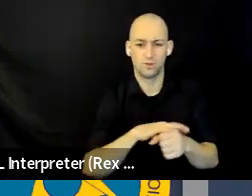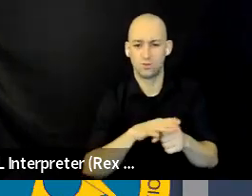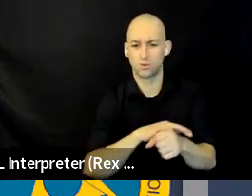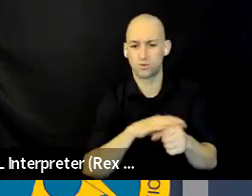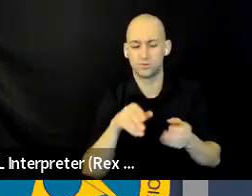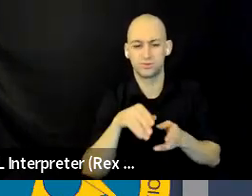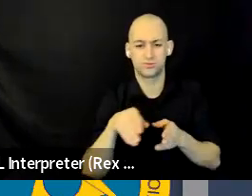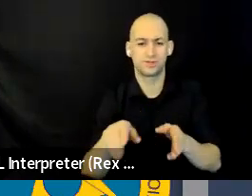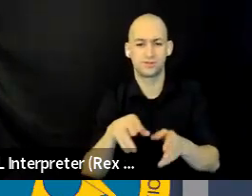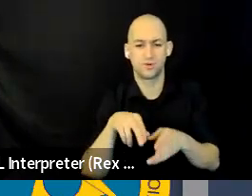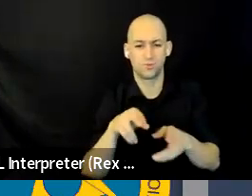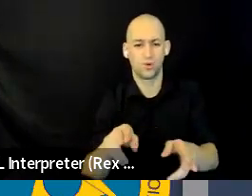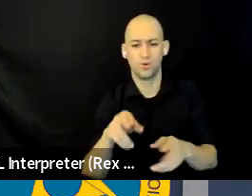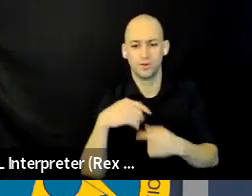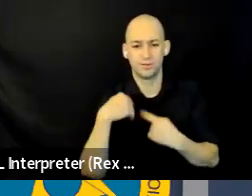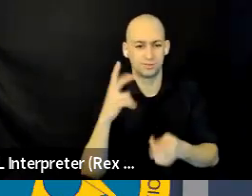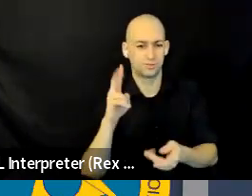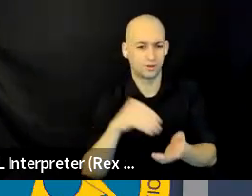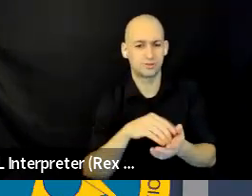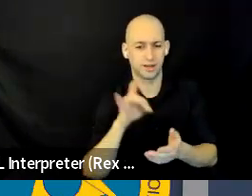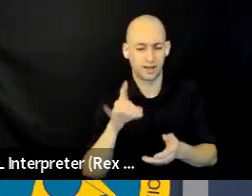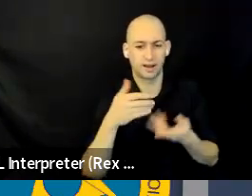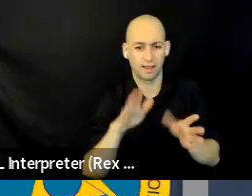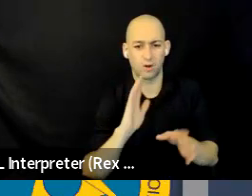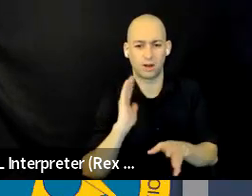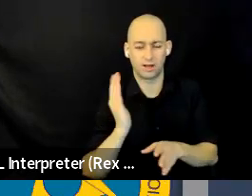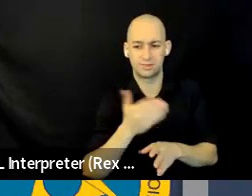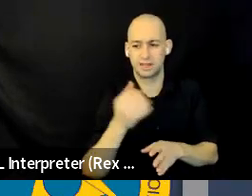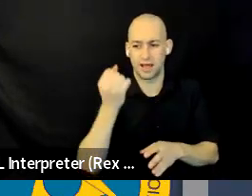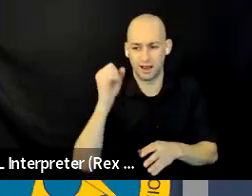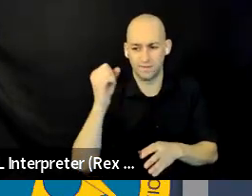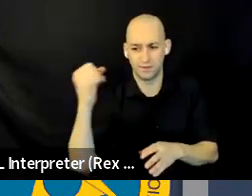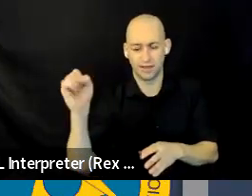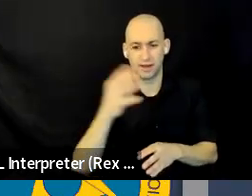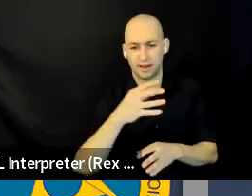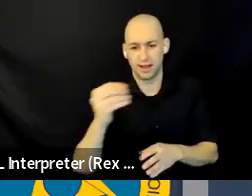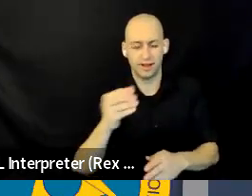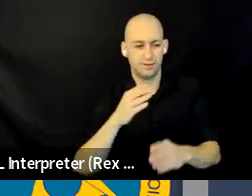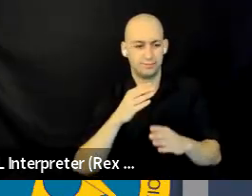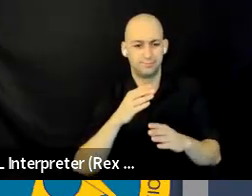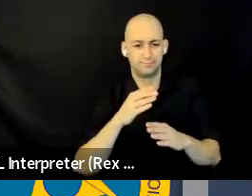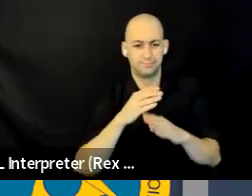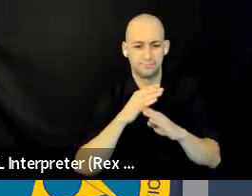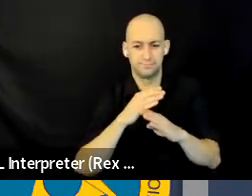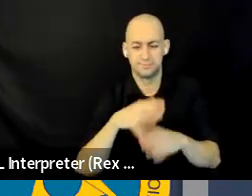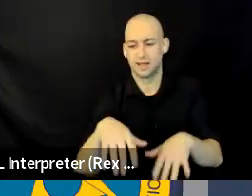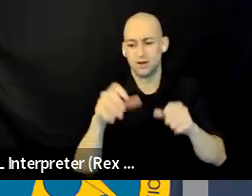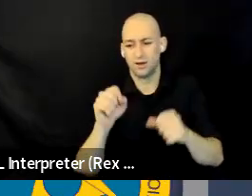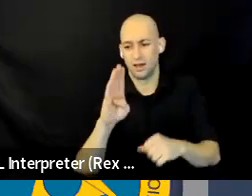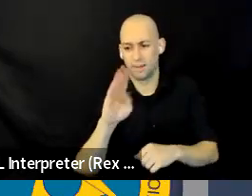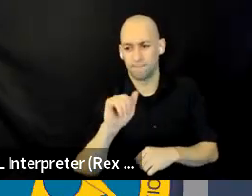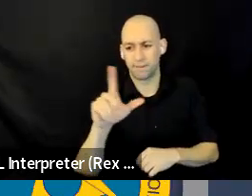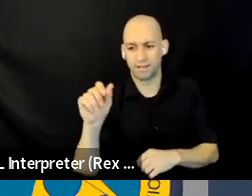assessments since 2008 that allowed us to advocate and successfully then protect on a ballot initiative,